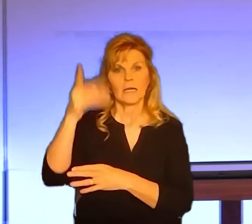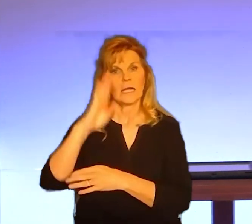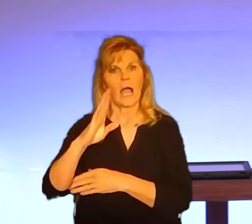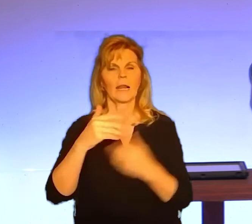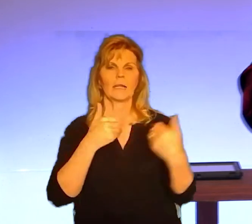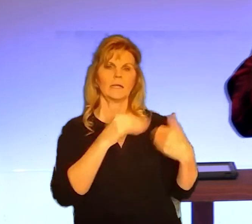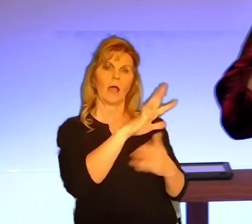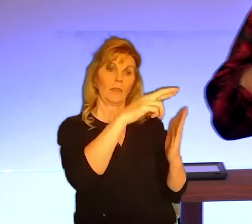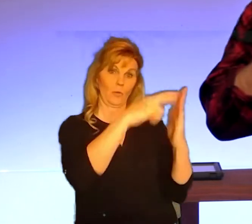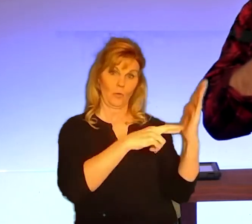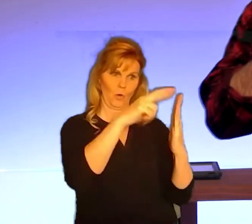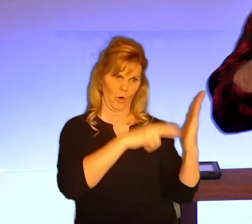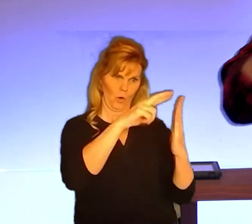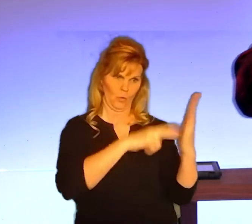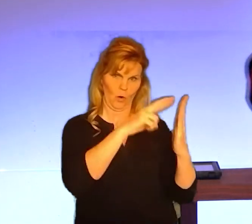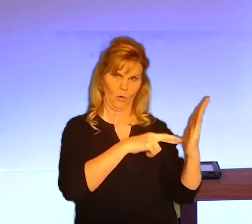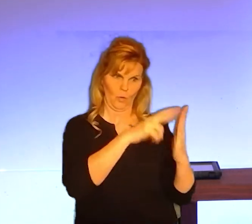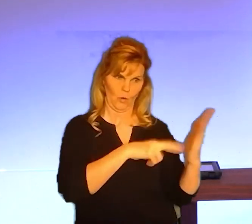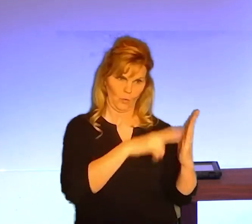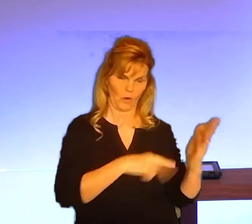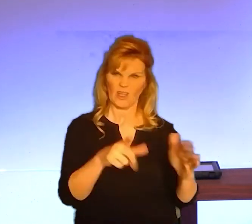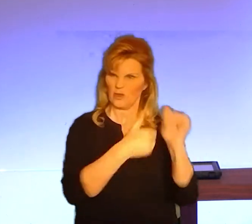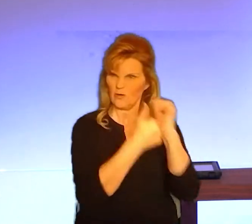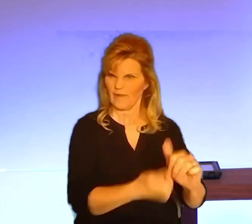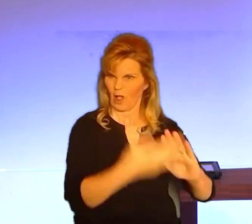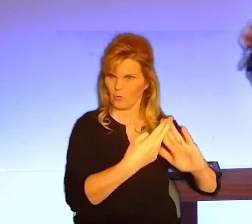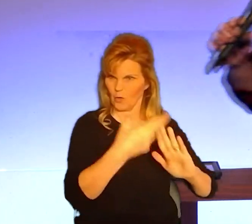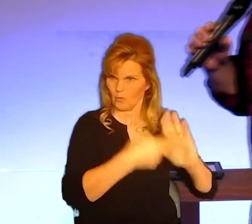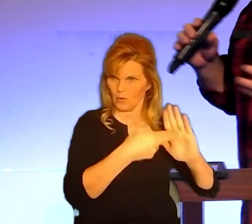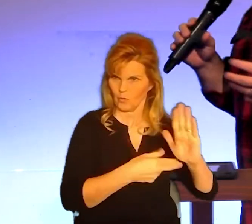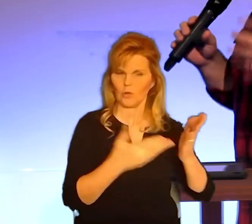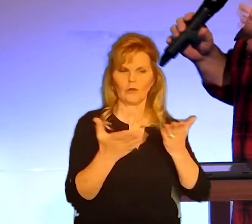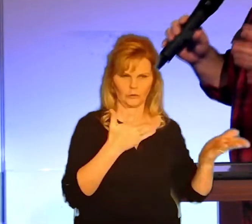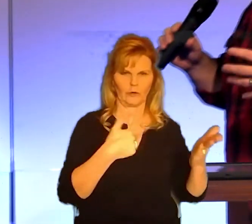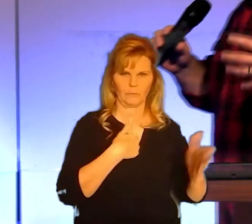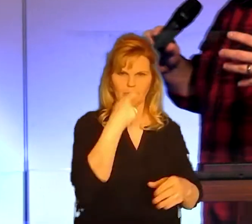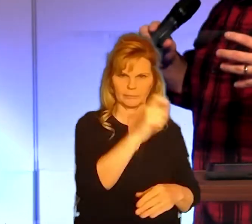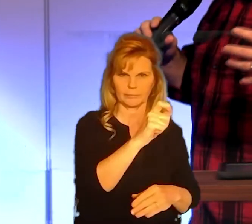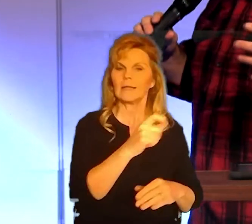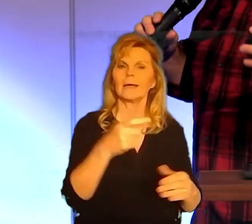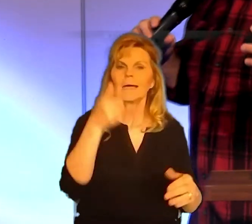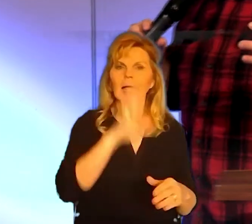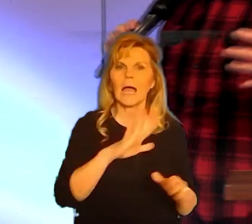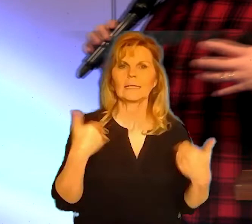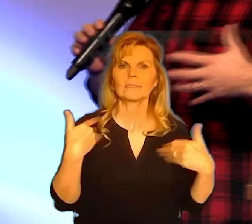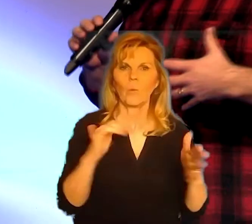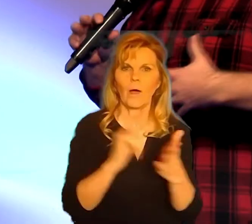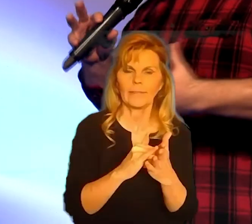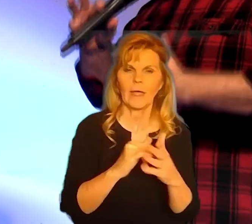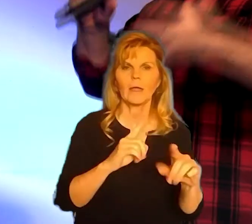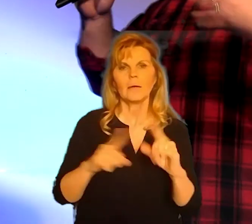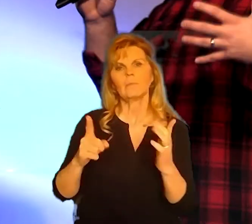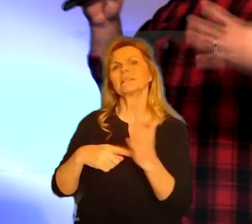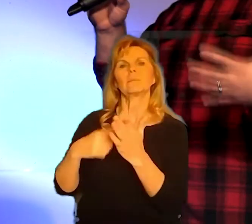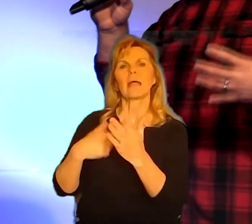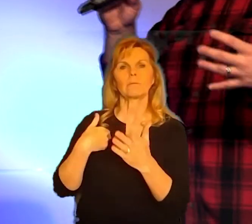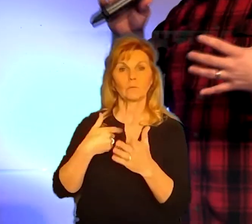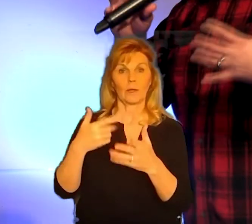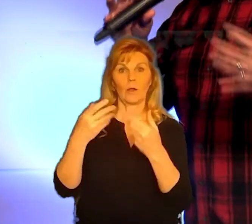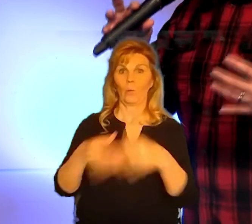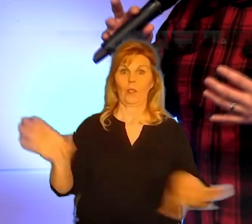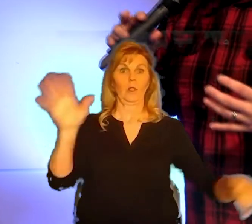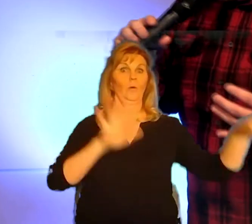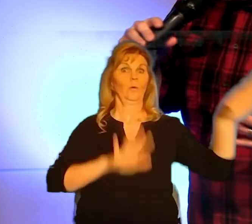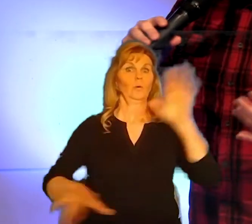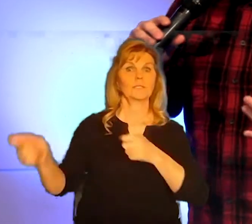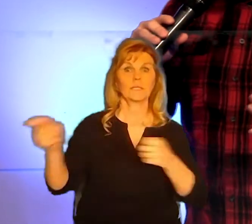to be the reason that we serve him or follow him. And sometimes when we are losing control or we